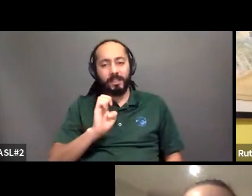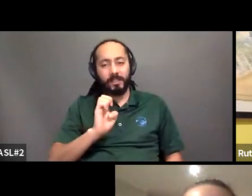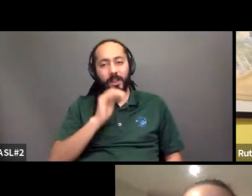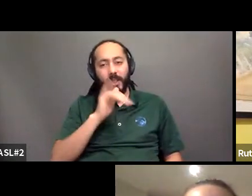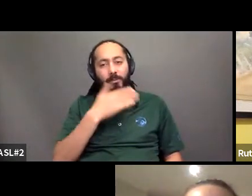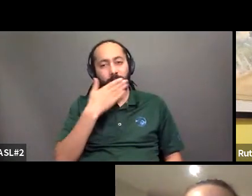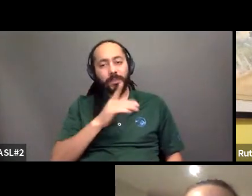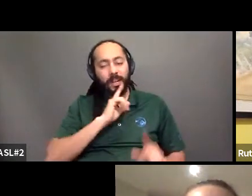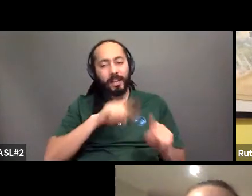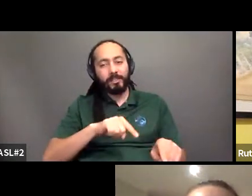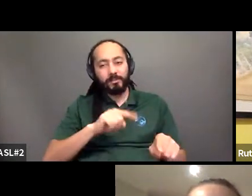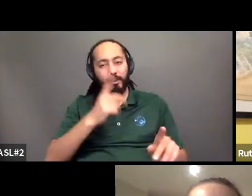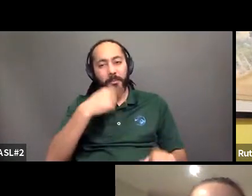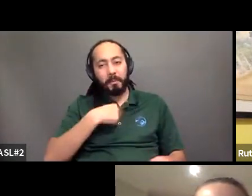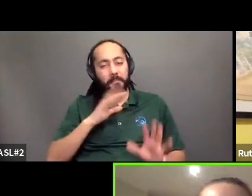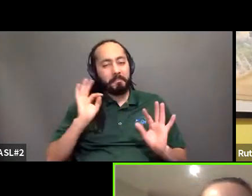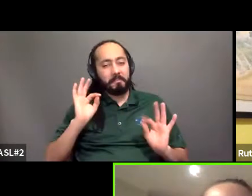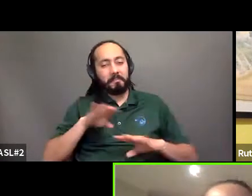good answer to me.